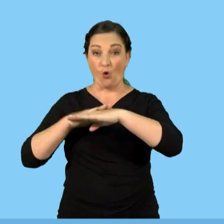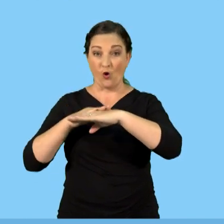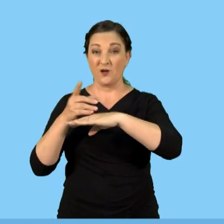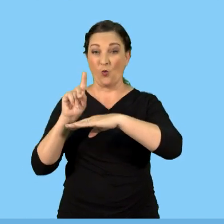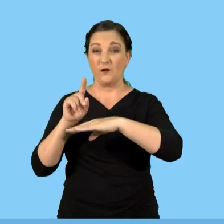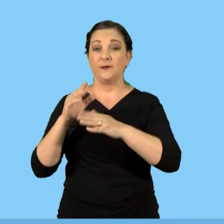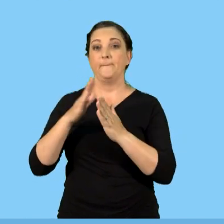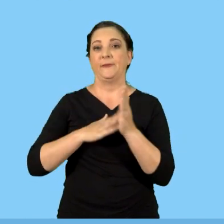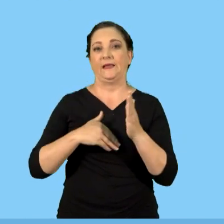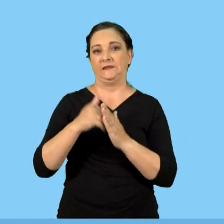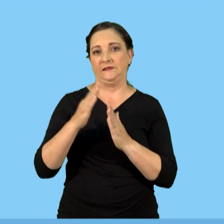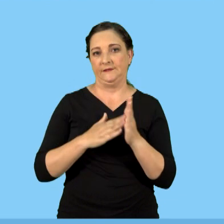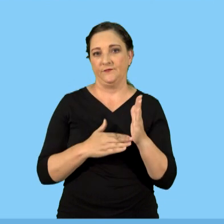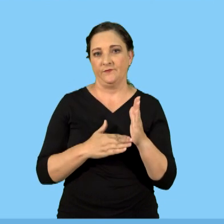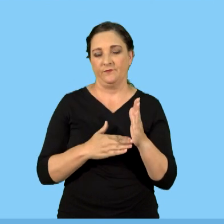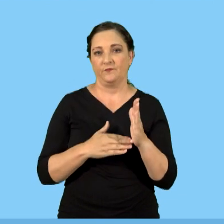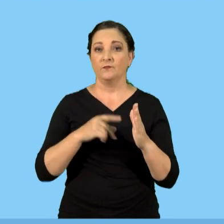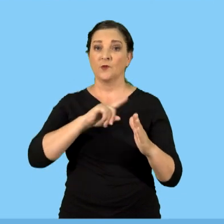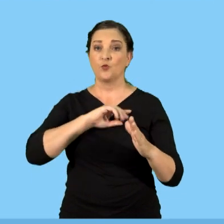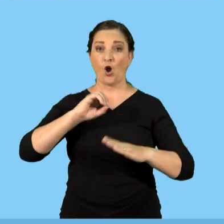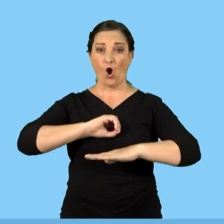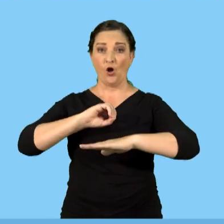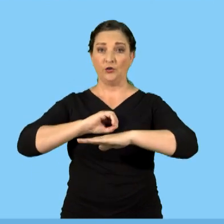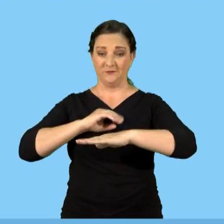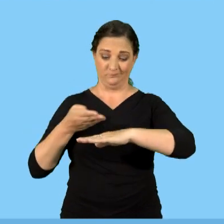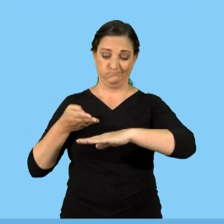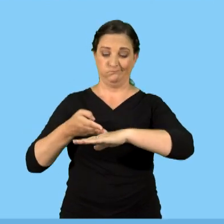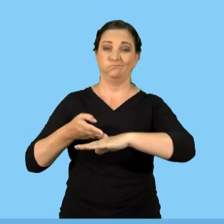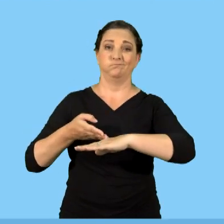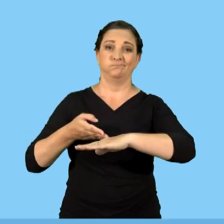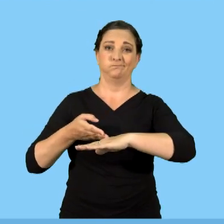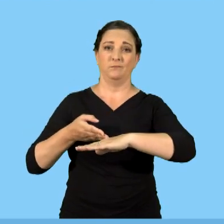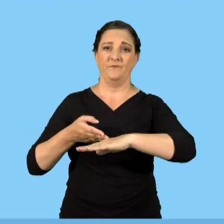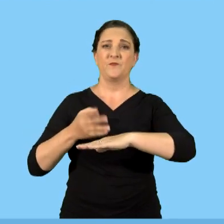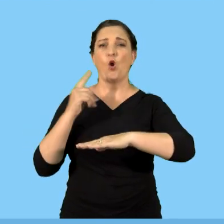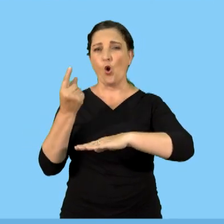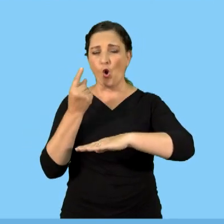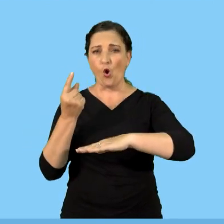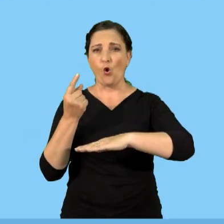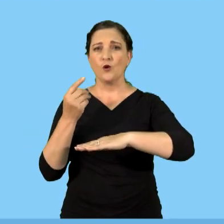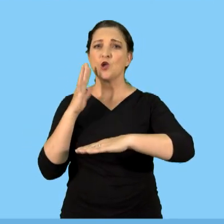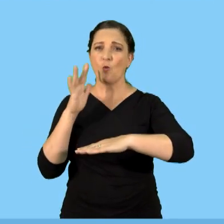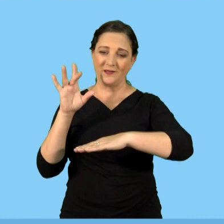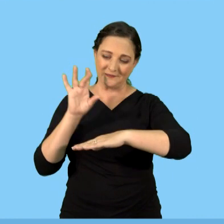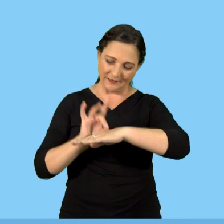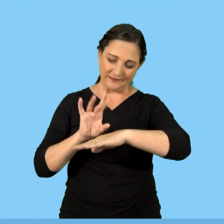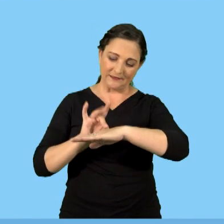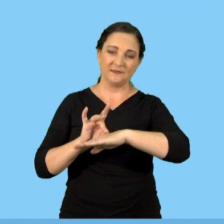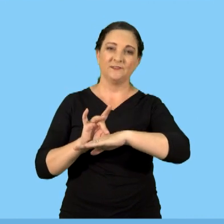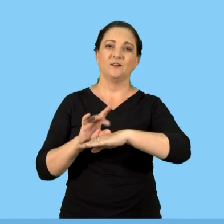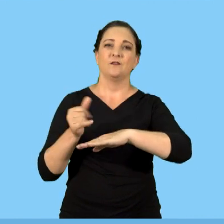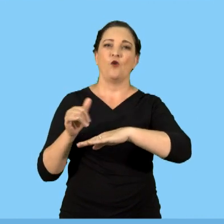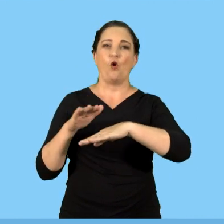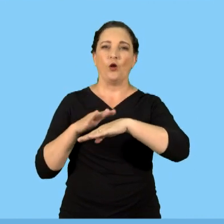formed by paint, so that when oxygen molecules are coming to interact with the metal, they will only be interacting with